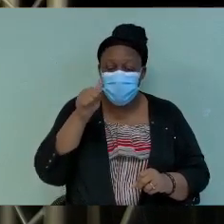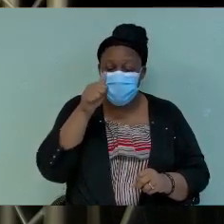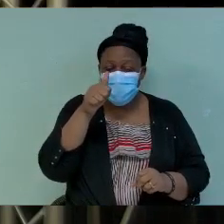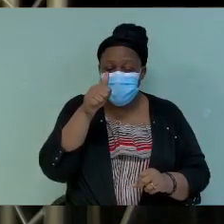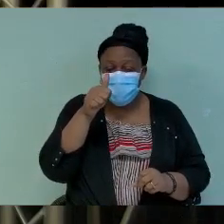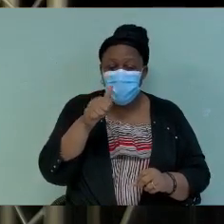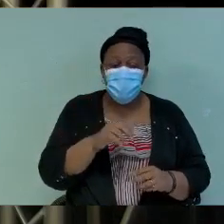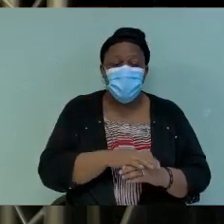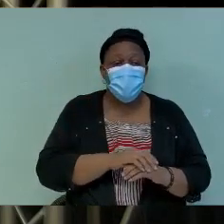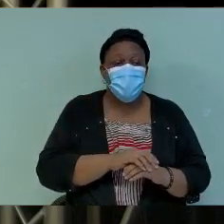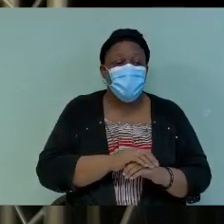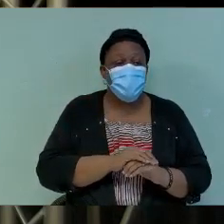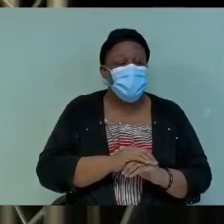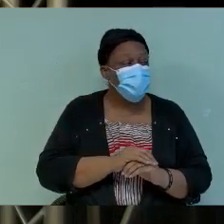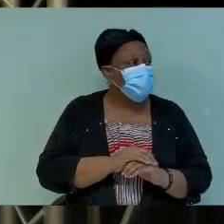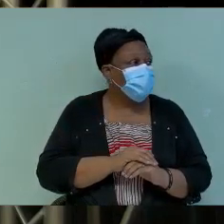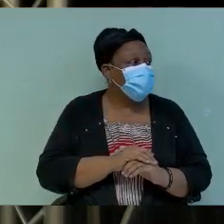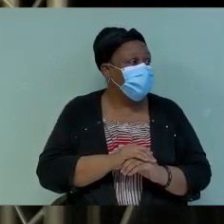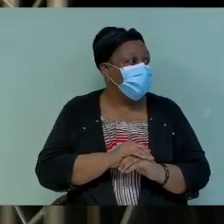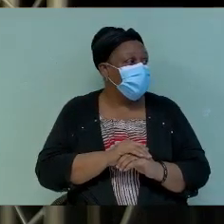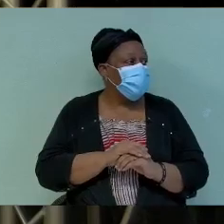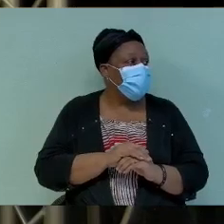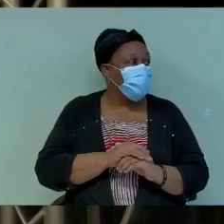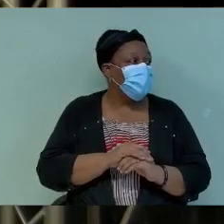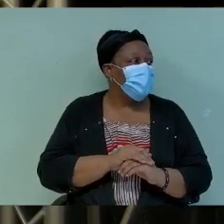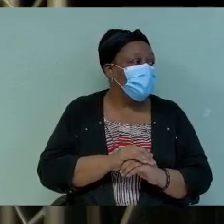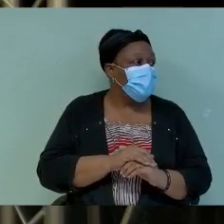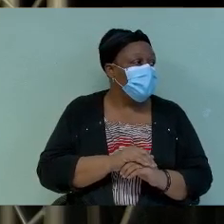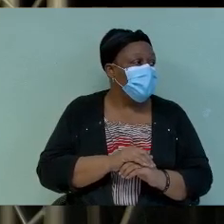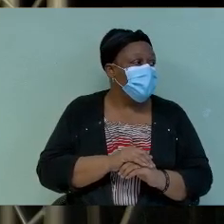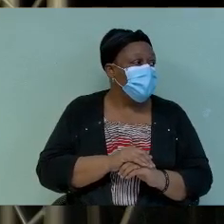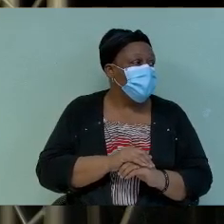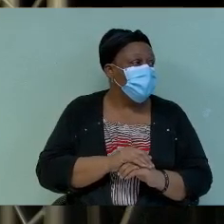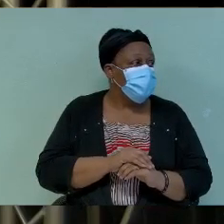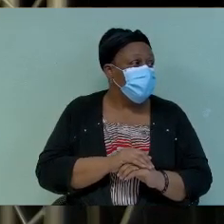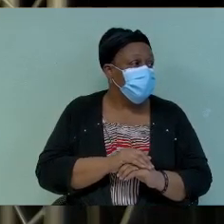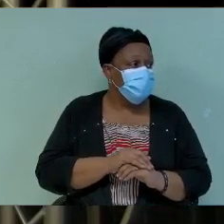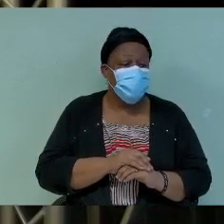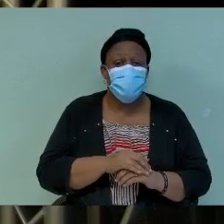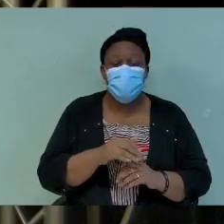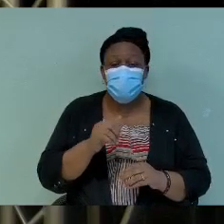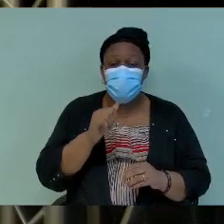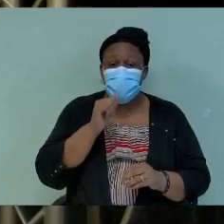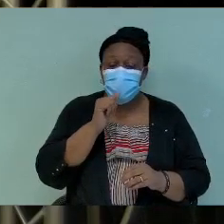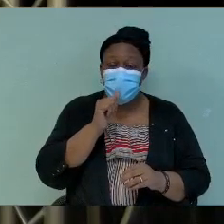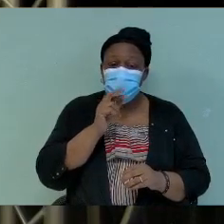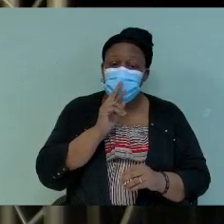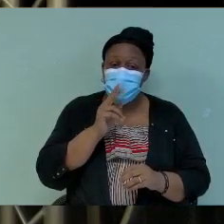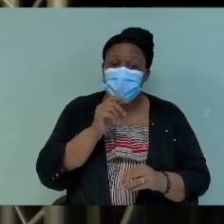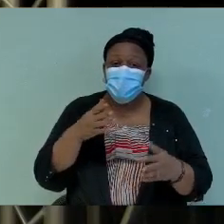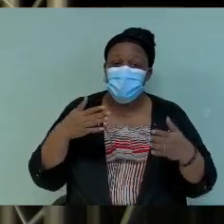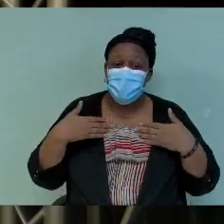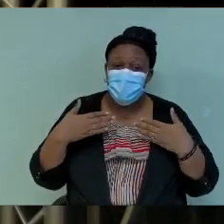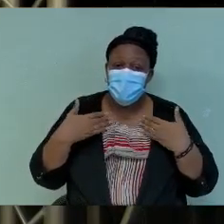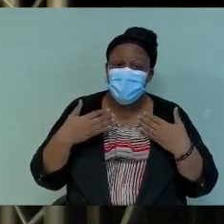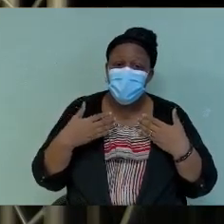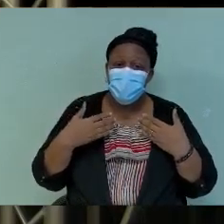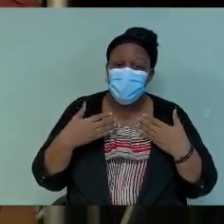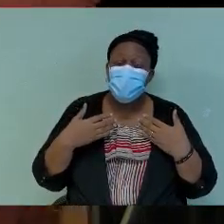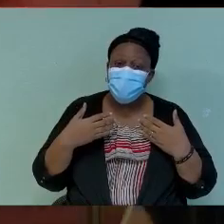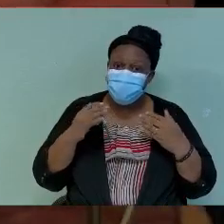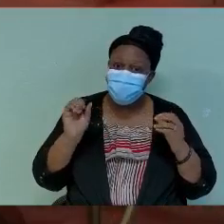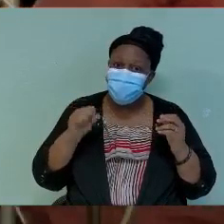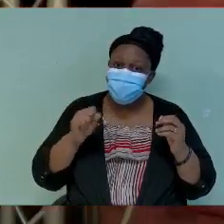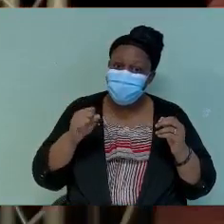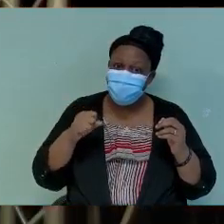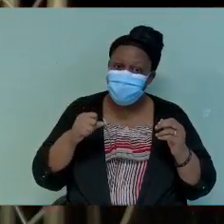recovered. And so, the question is, am I happy? Yes, I should be, and you should be too.